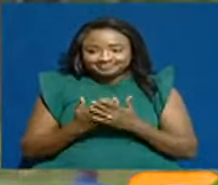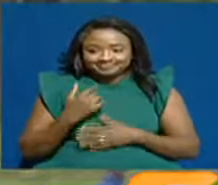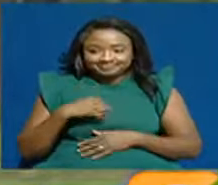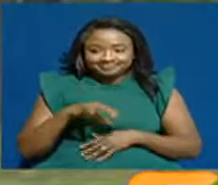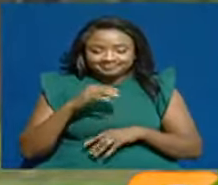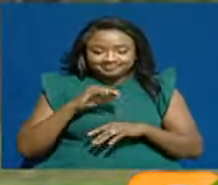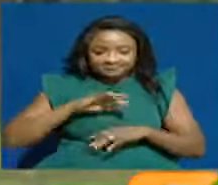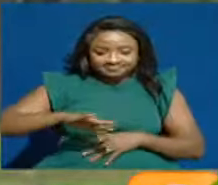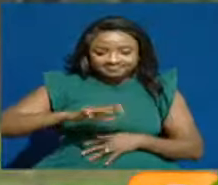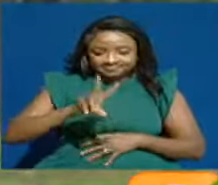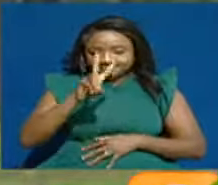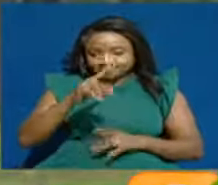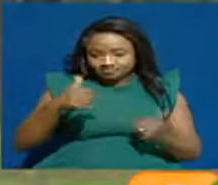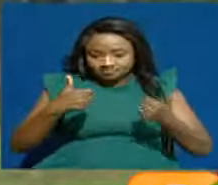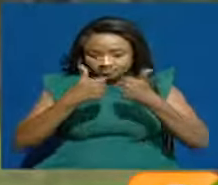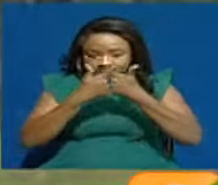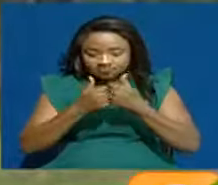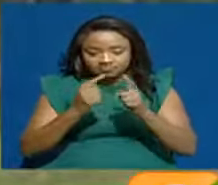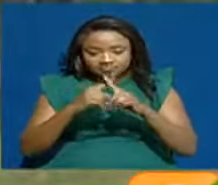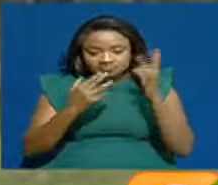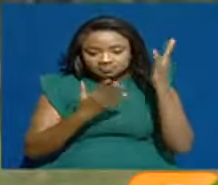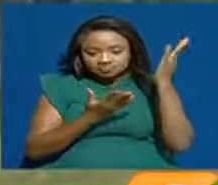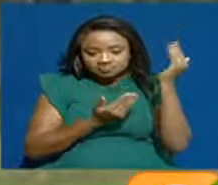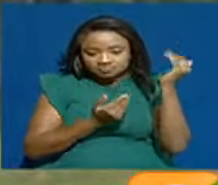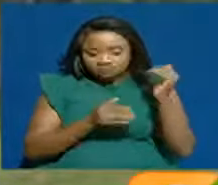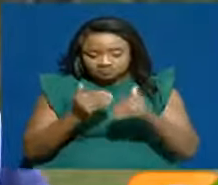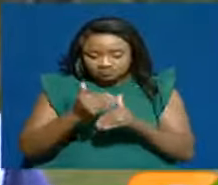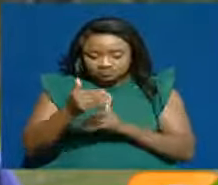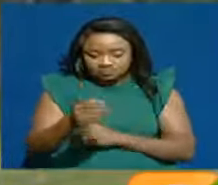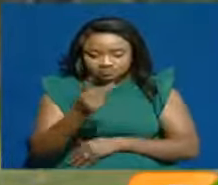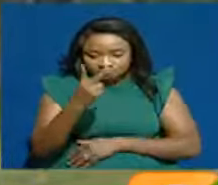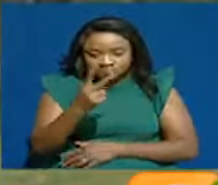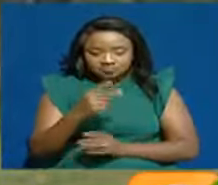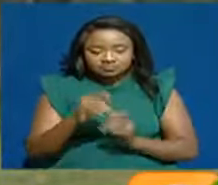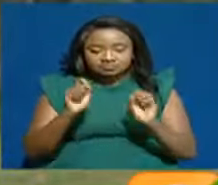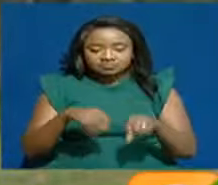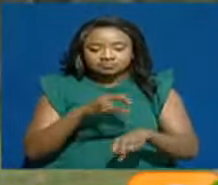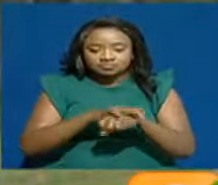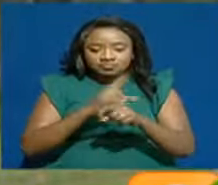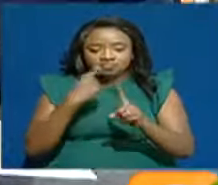games bado, hatuko poa, but tuna hope. The next two games tutapata positive result na tutatoka hapo.